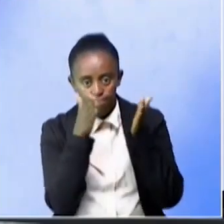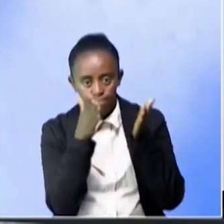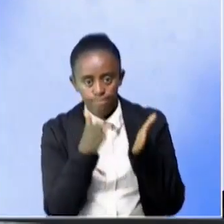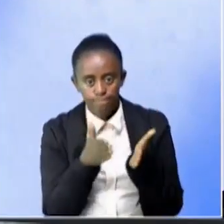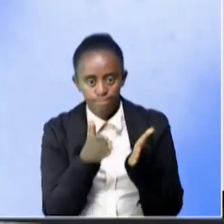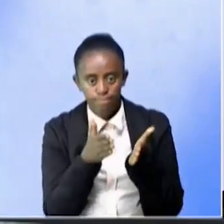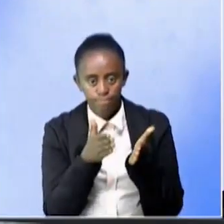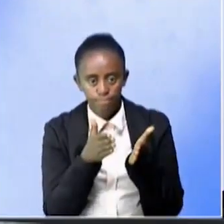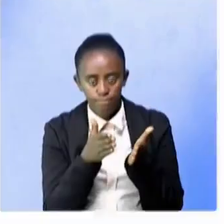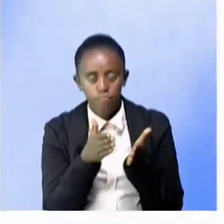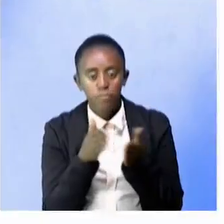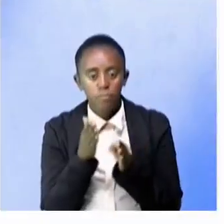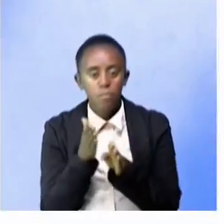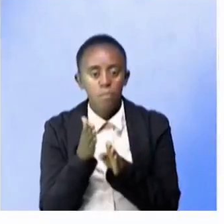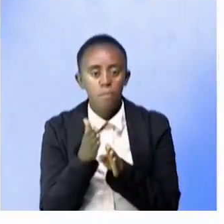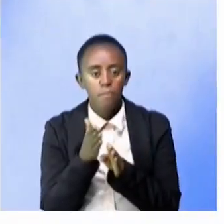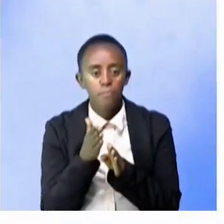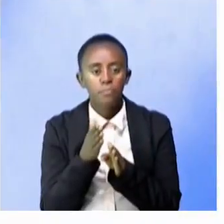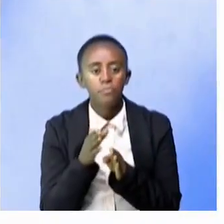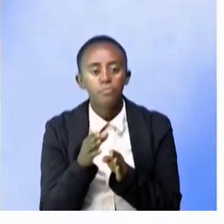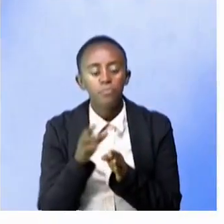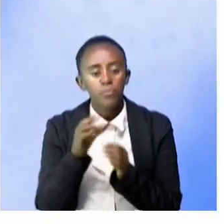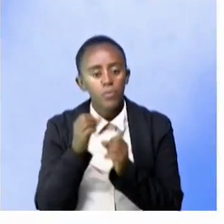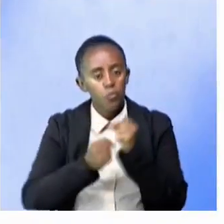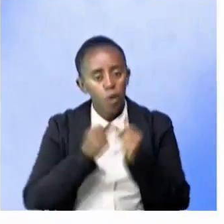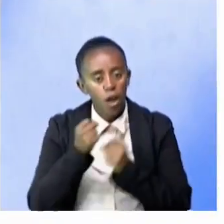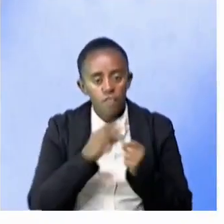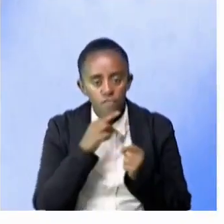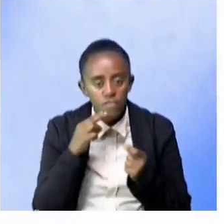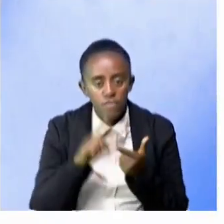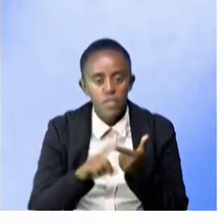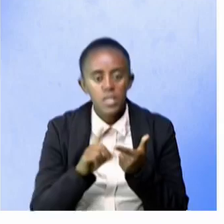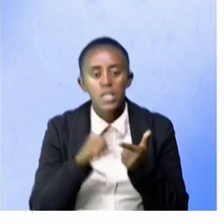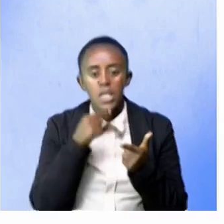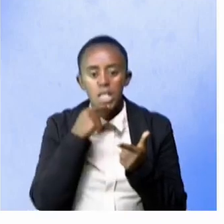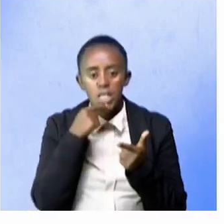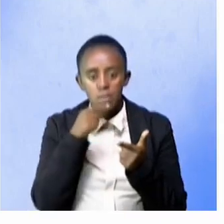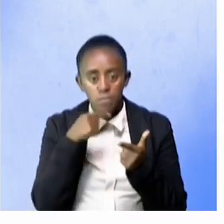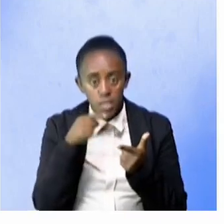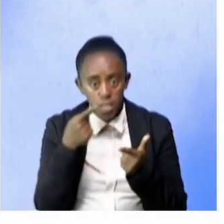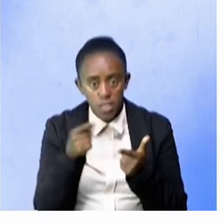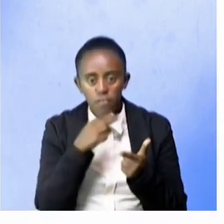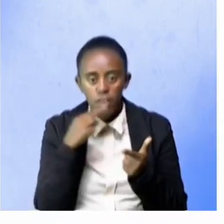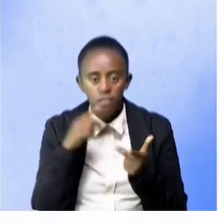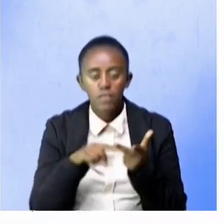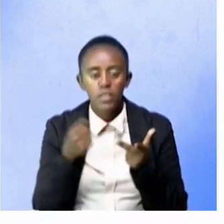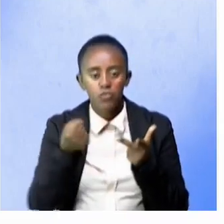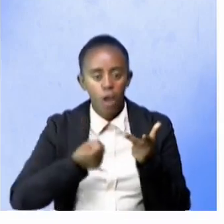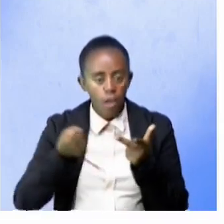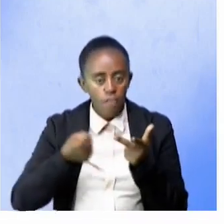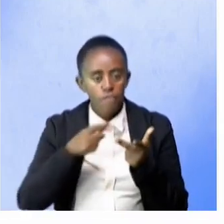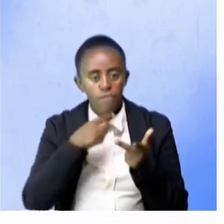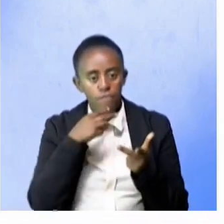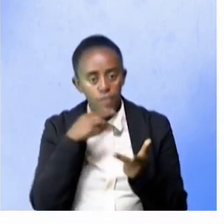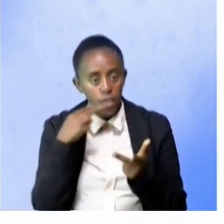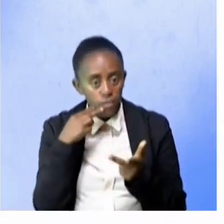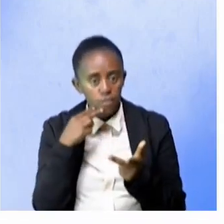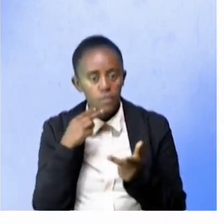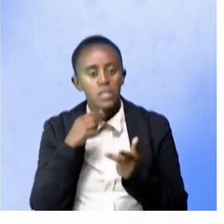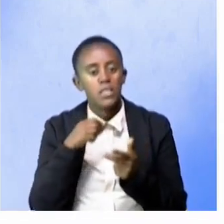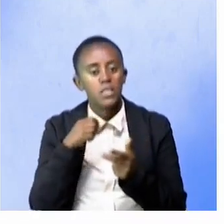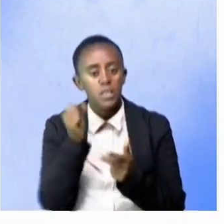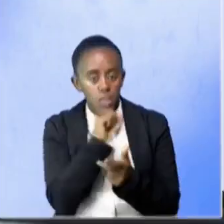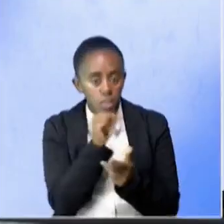the verb. Run is a verb. Speak that is a verb. Drive is a verb. Wait is a verb. Sing is a